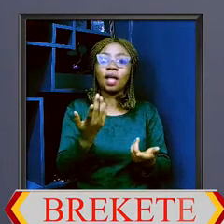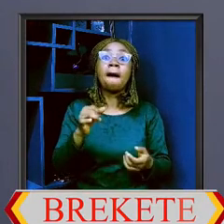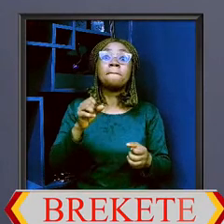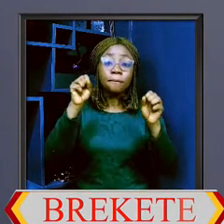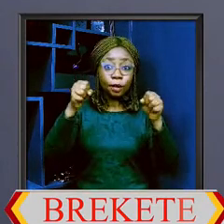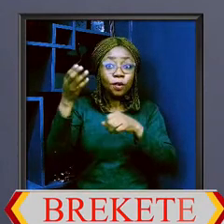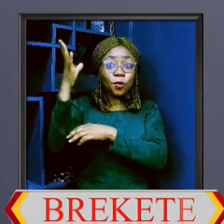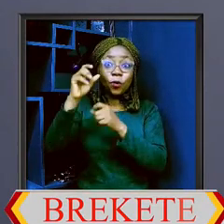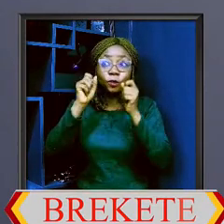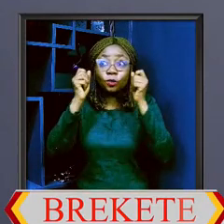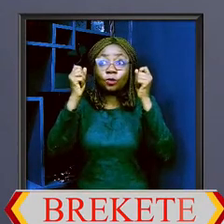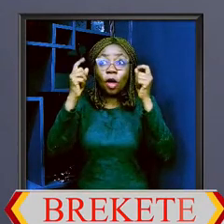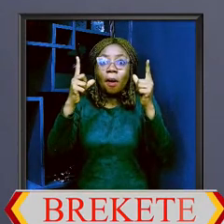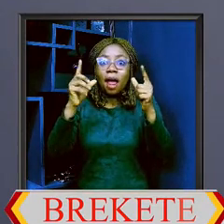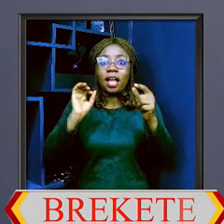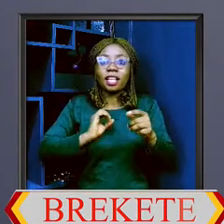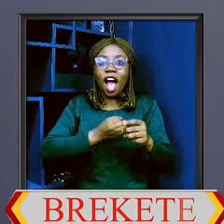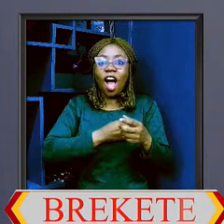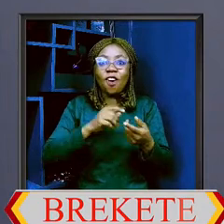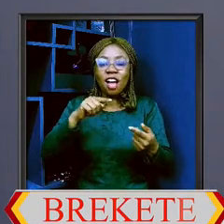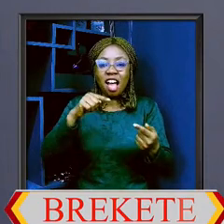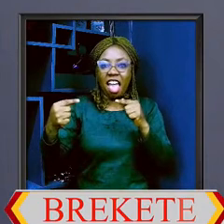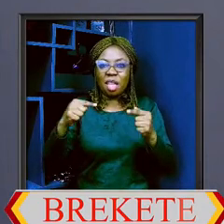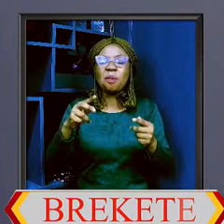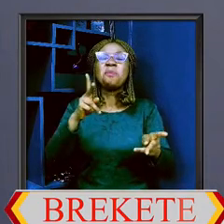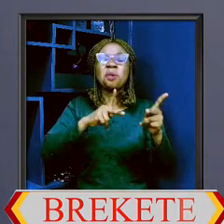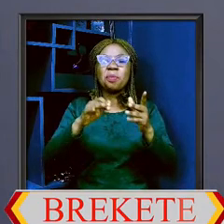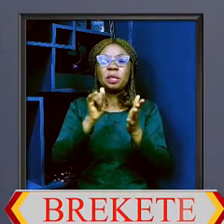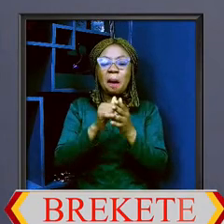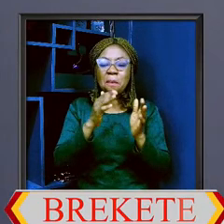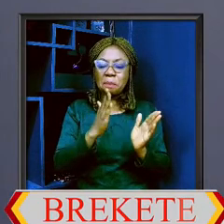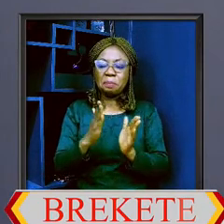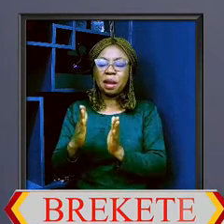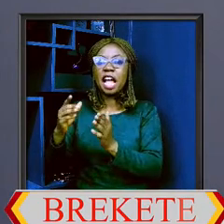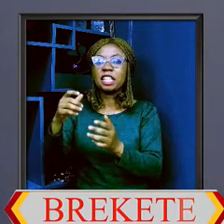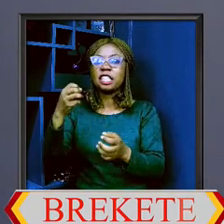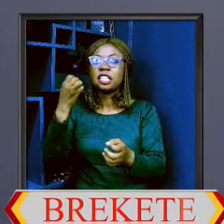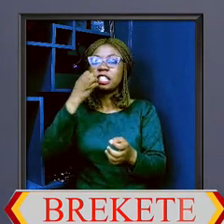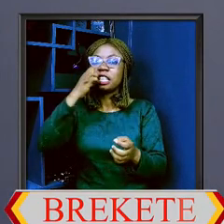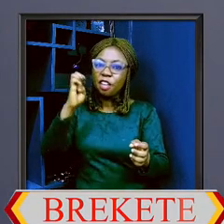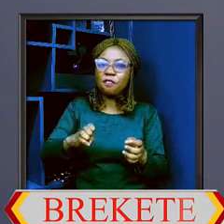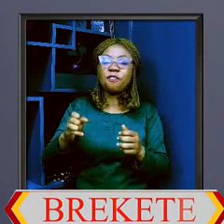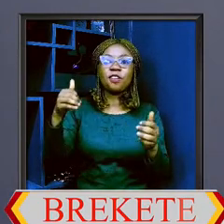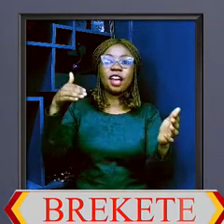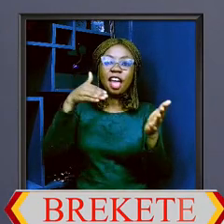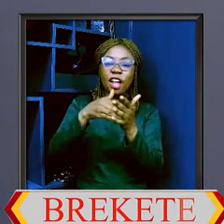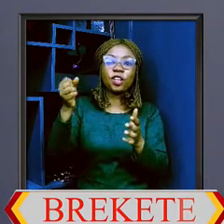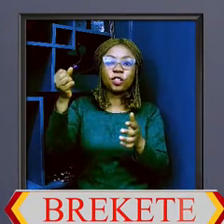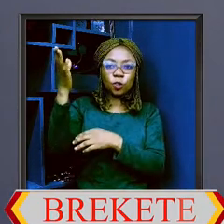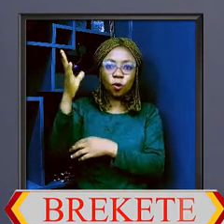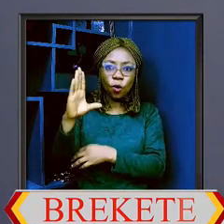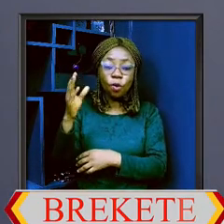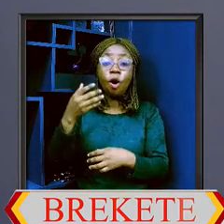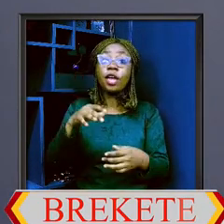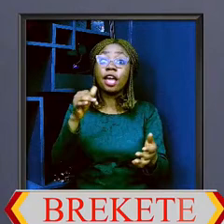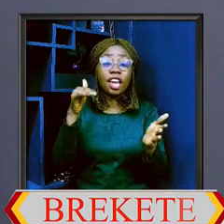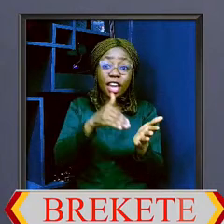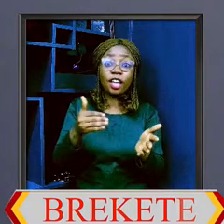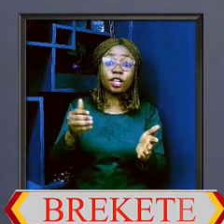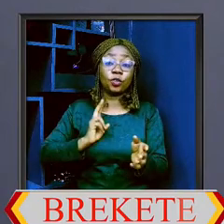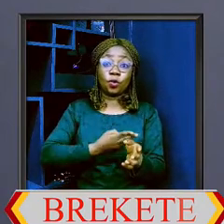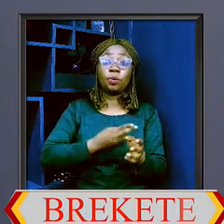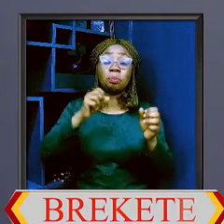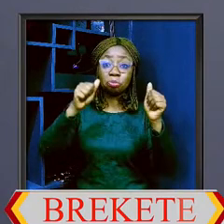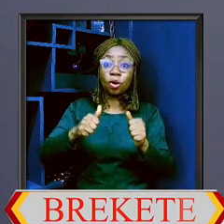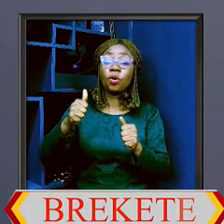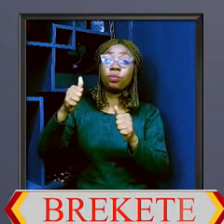our enemies amen people where they evil against us may God cause problem amongst themselves amen you